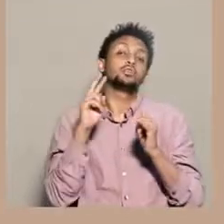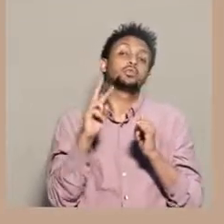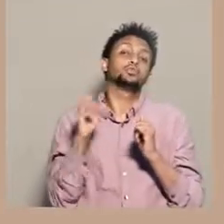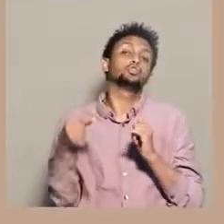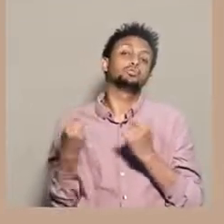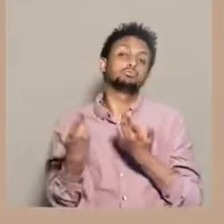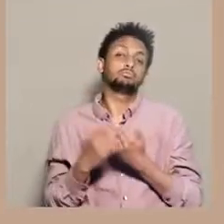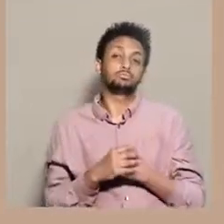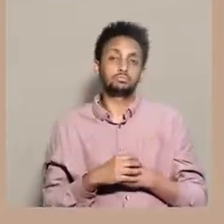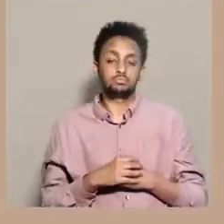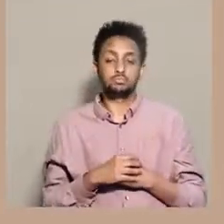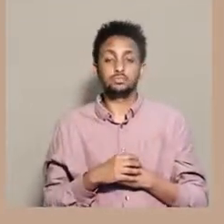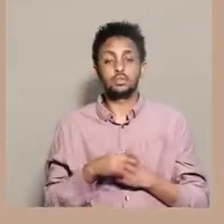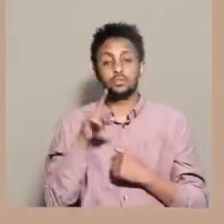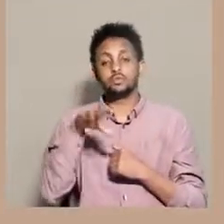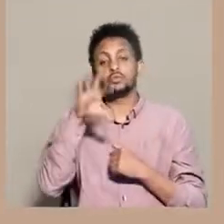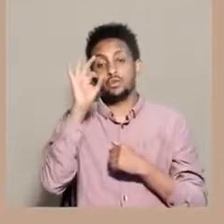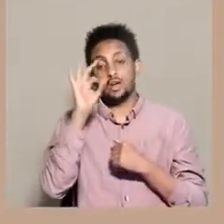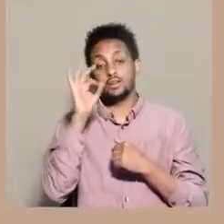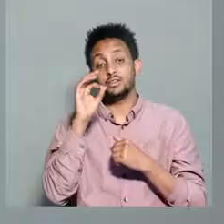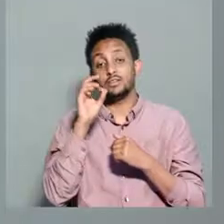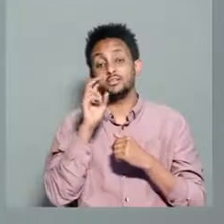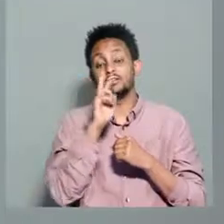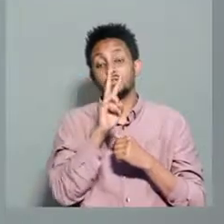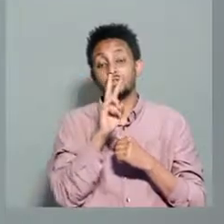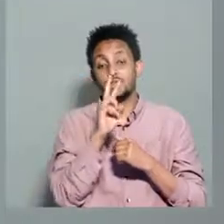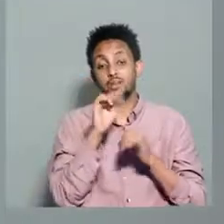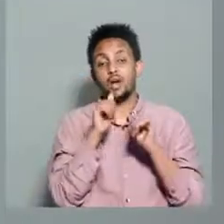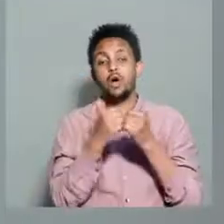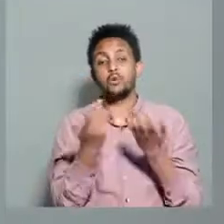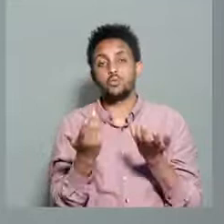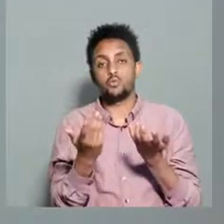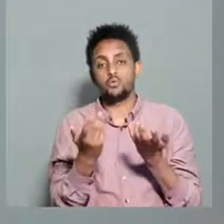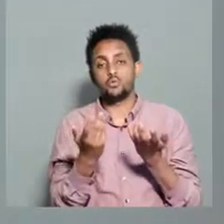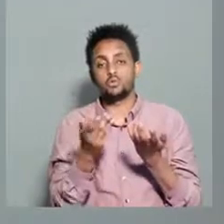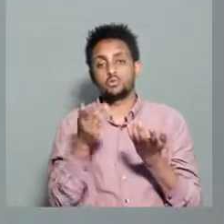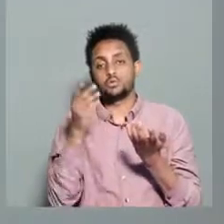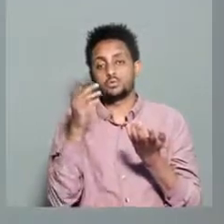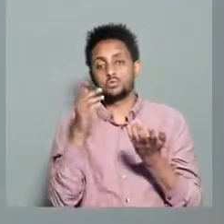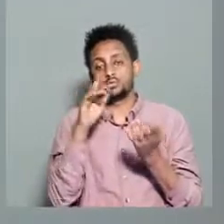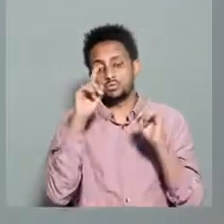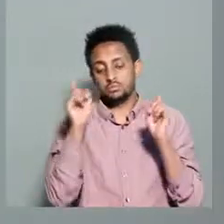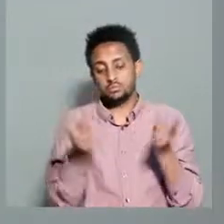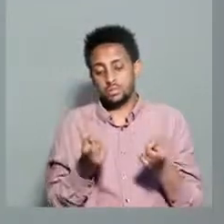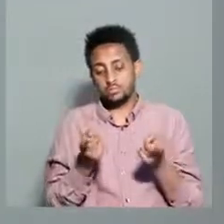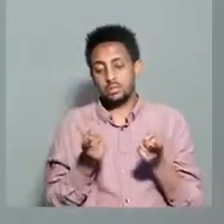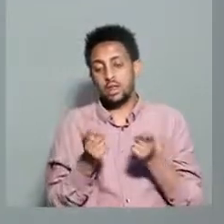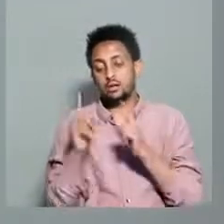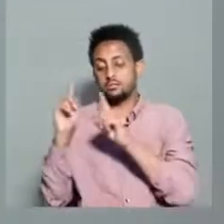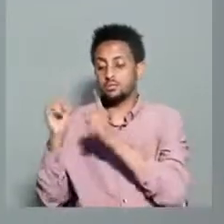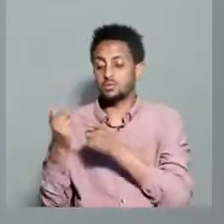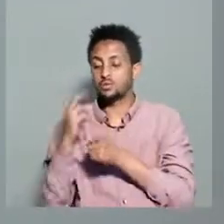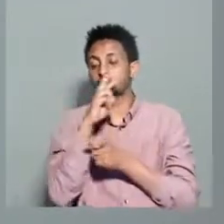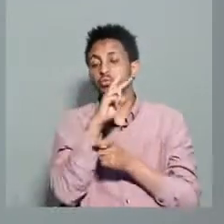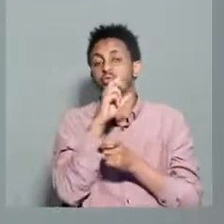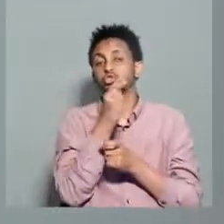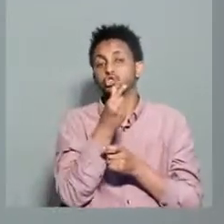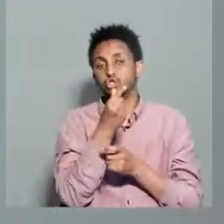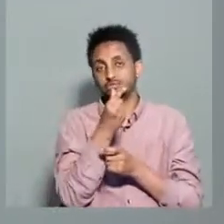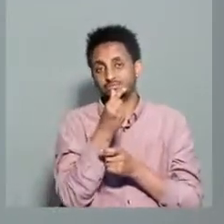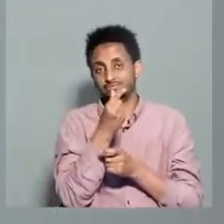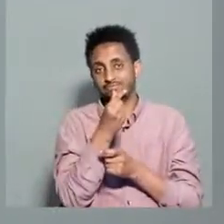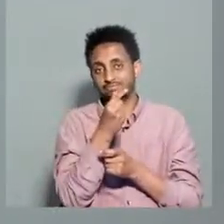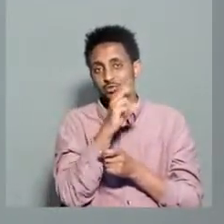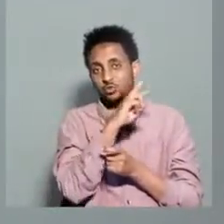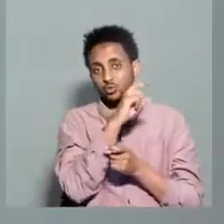2g. So to find the velocity V2, we should have to multiply both sides by 2g.